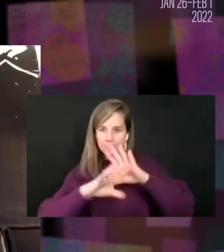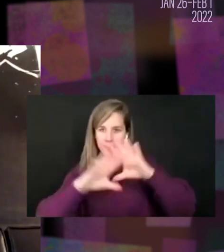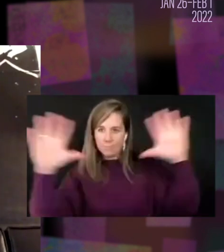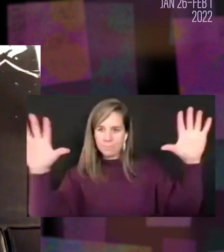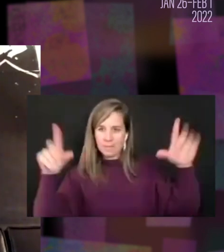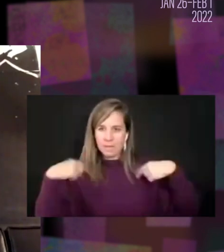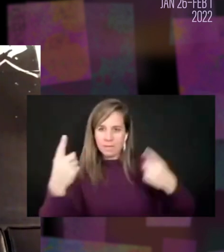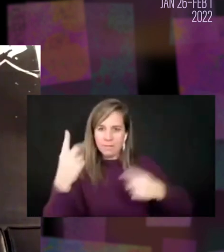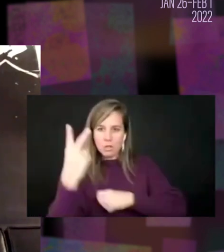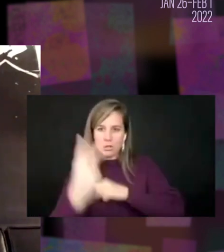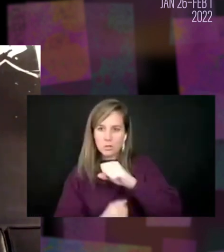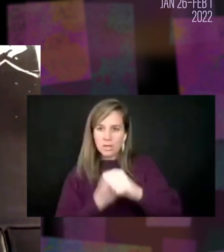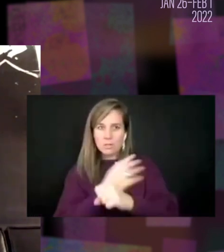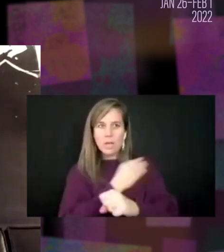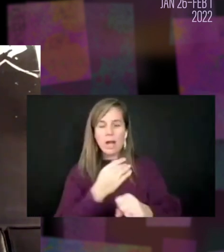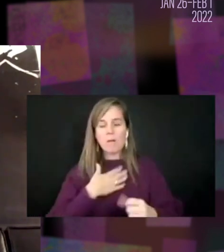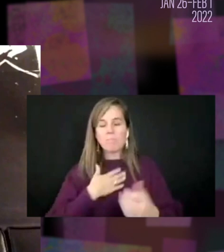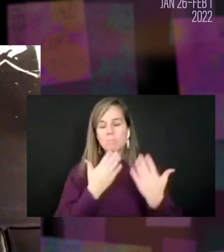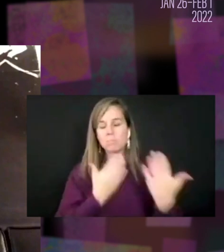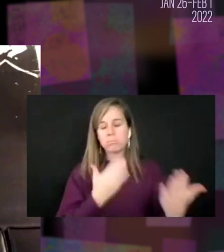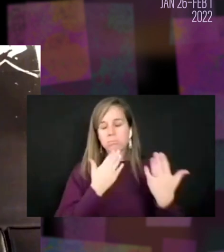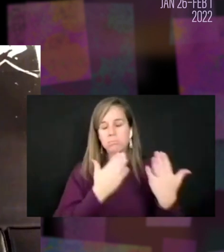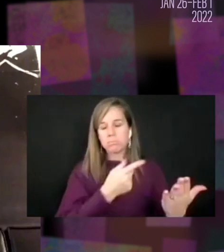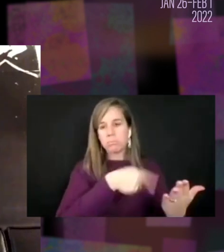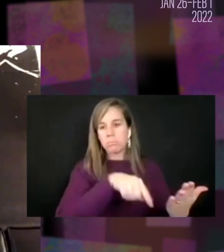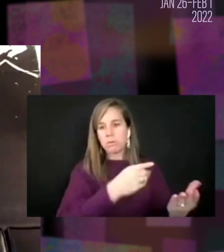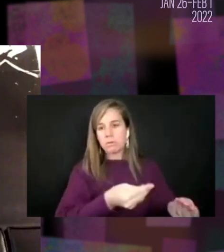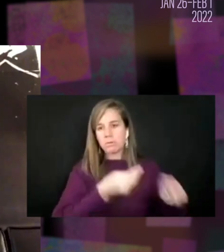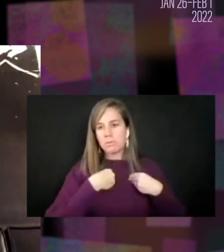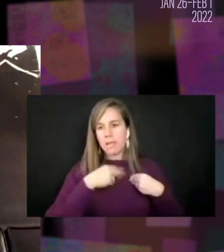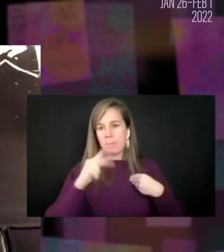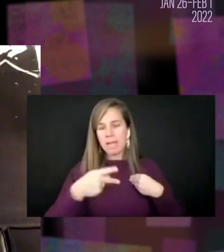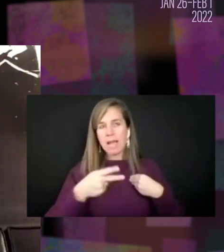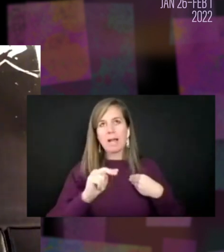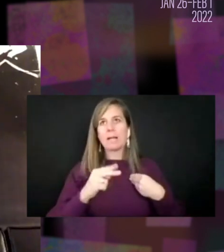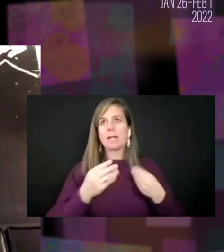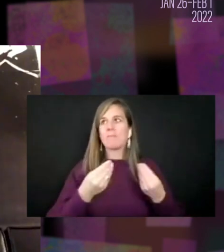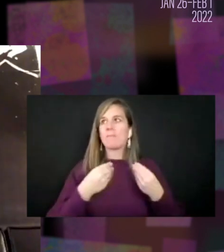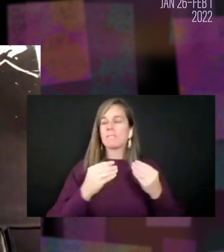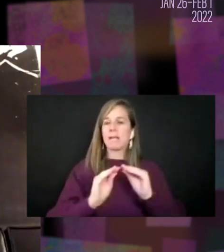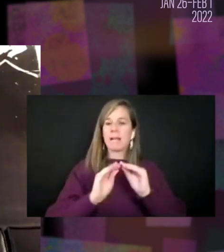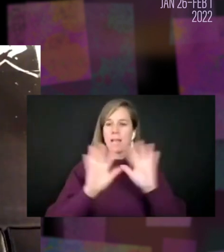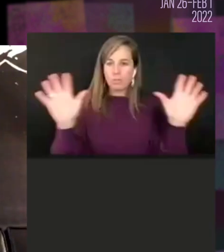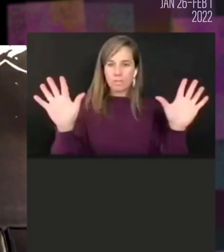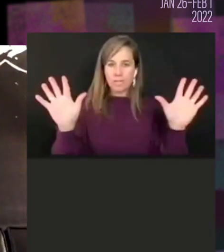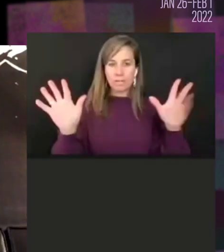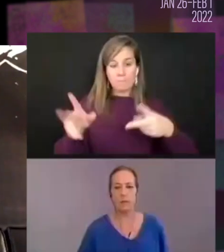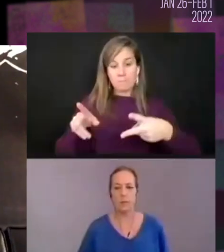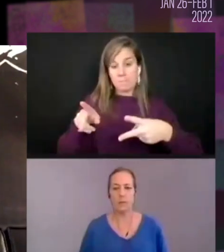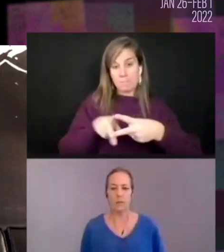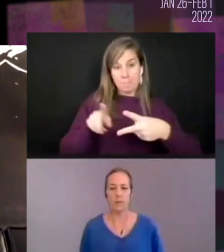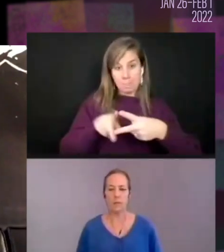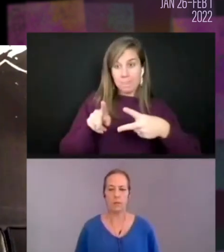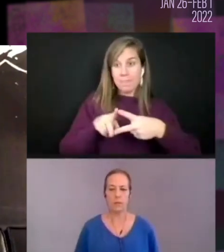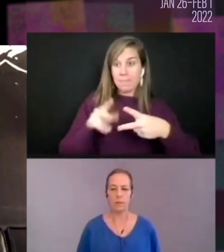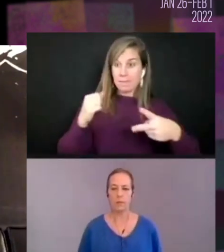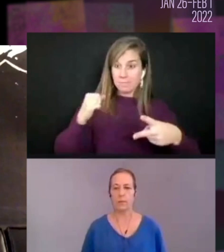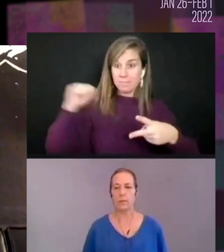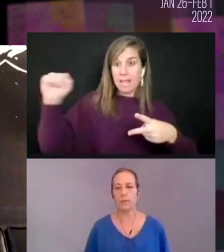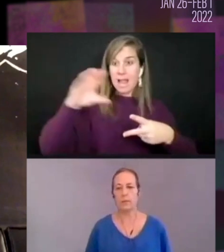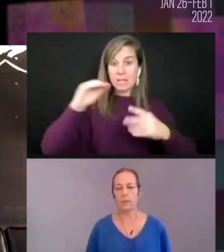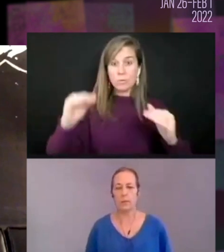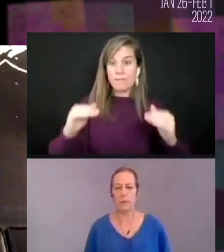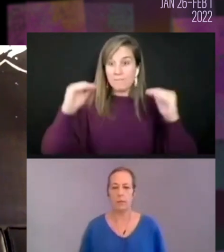us. Our two pillars, to build artists' power and to advance racial and cultural justice,